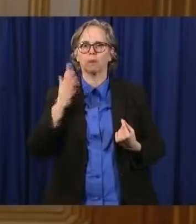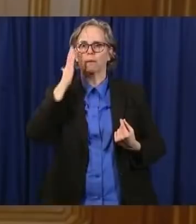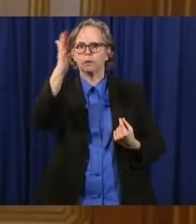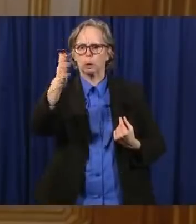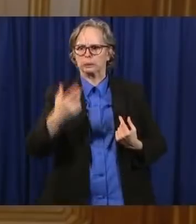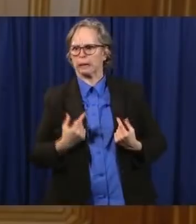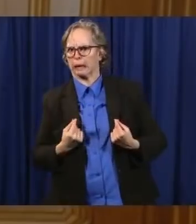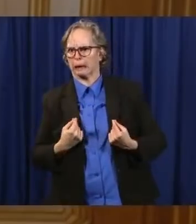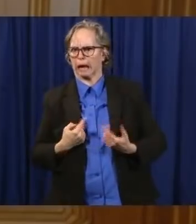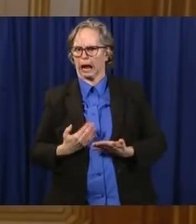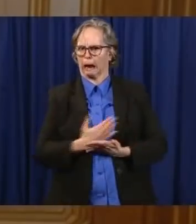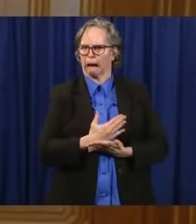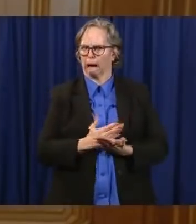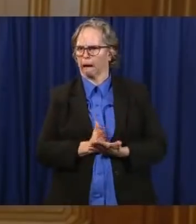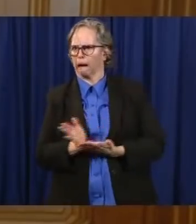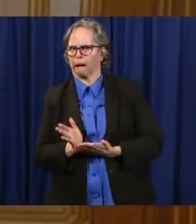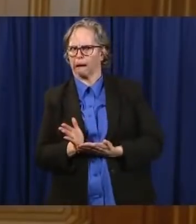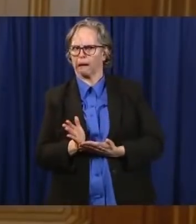we've hit a home run.